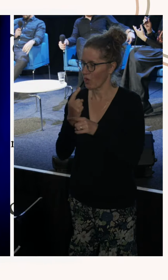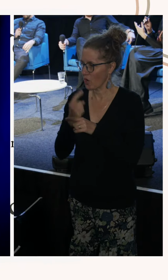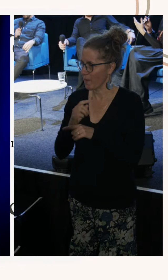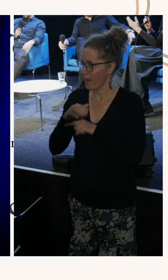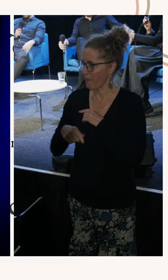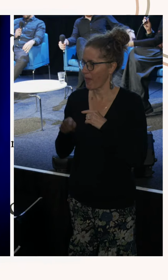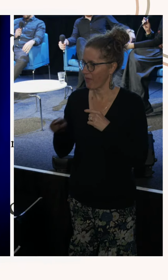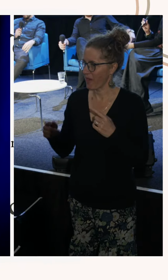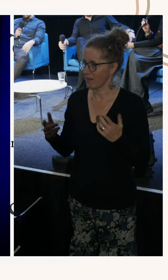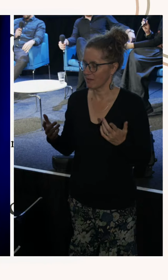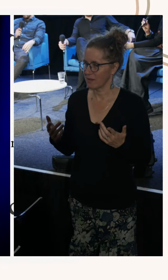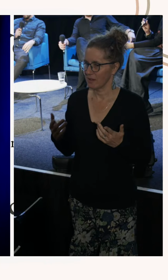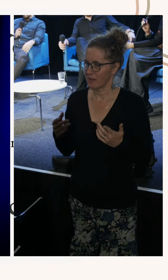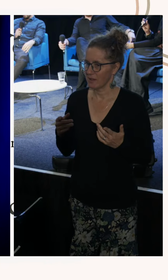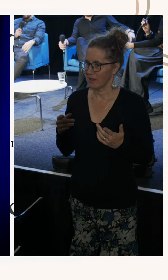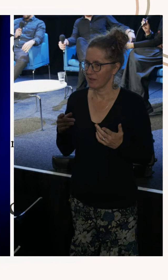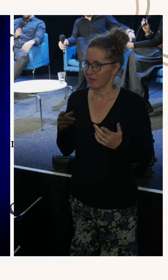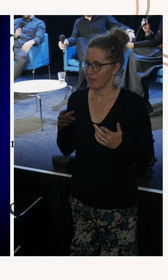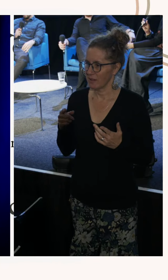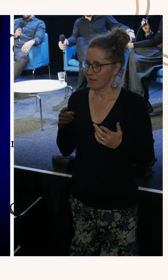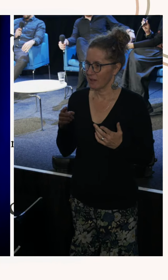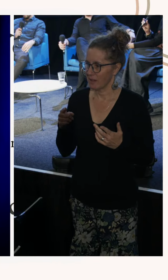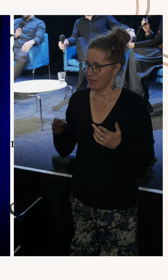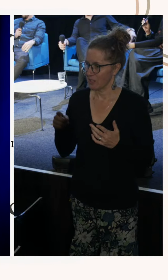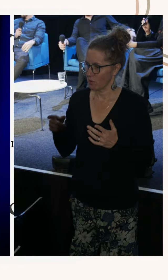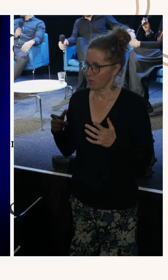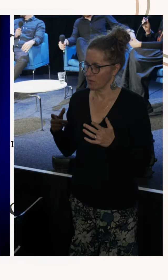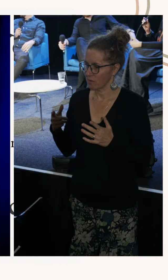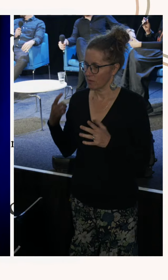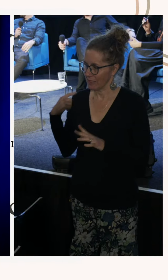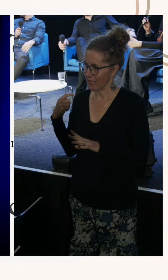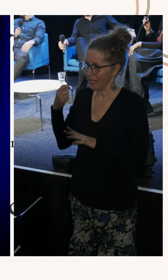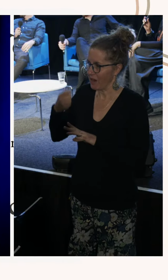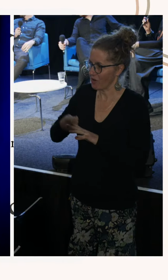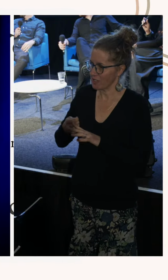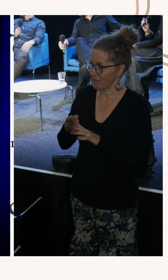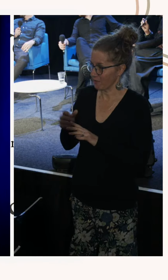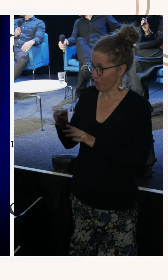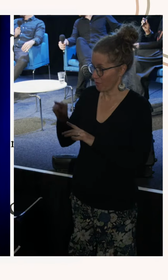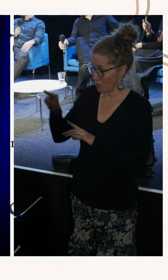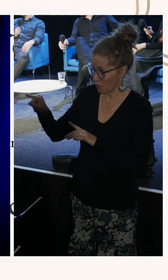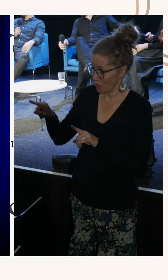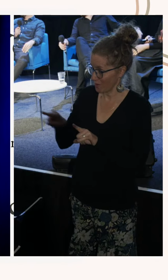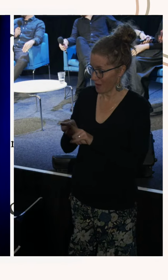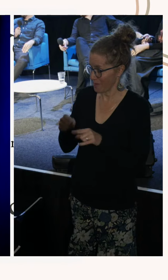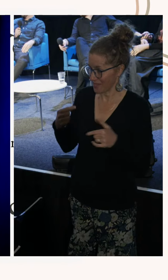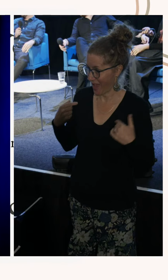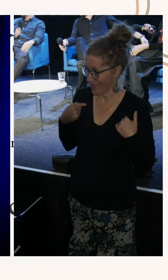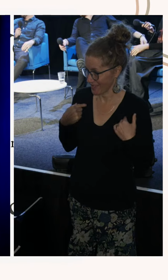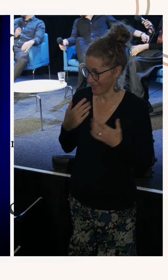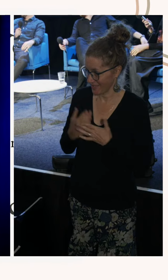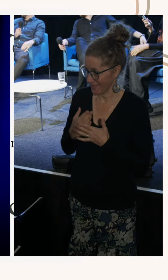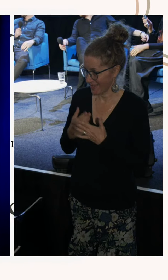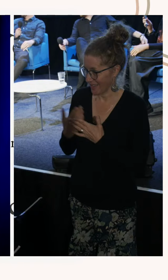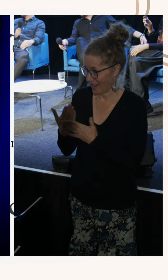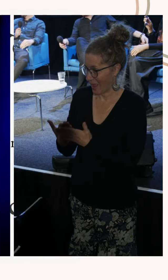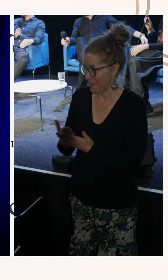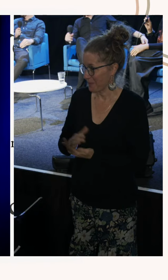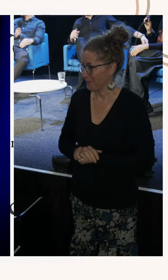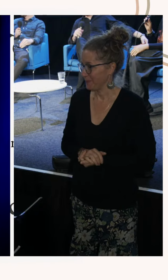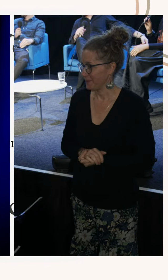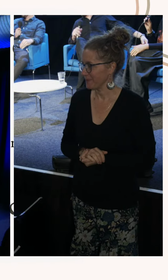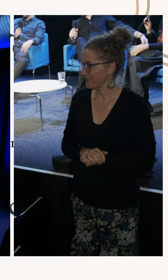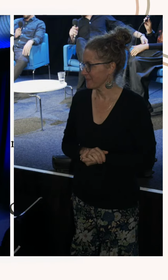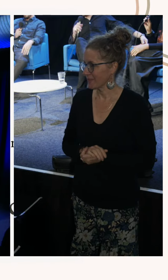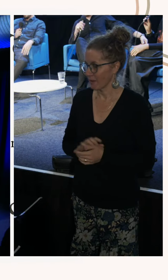mean, this was an inheritance of yours as much as it was of ours as well. You claimed this. no. It's nothing to do